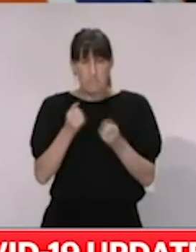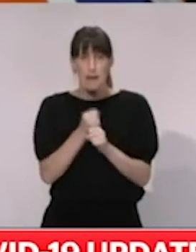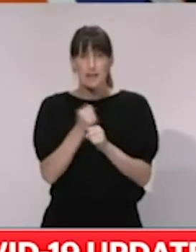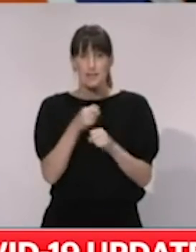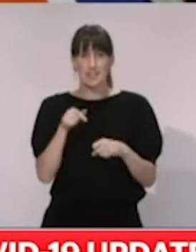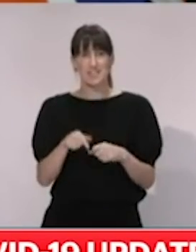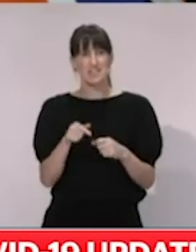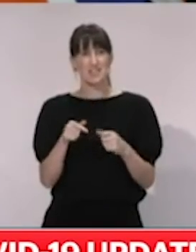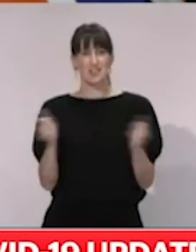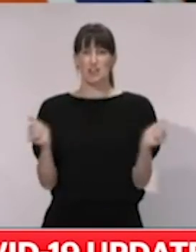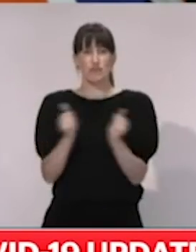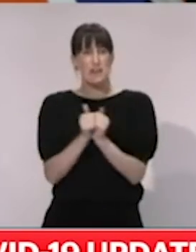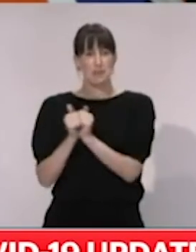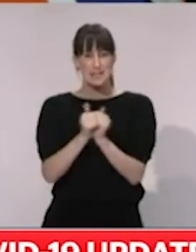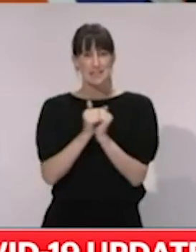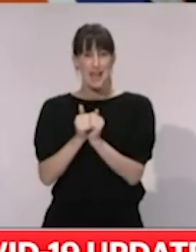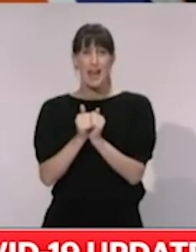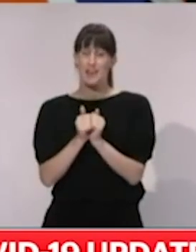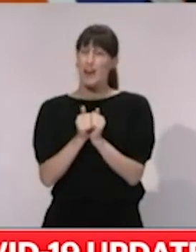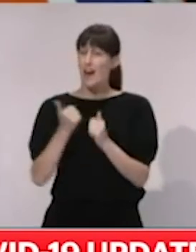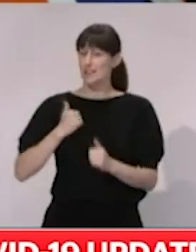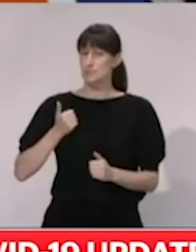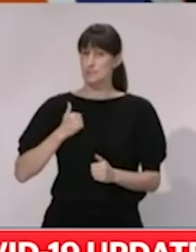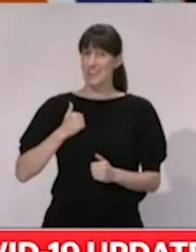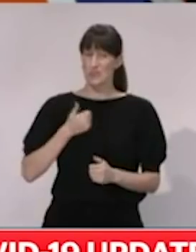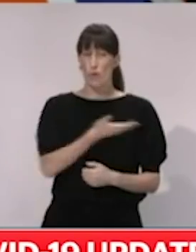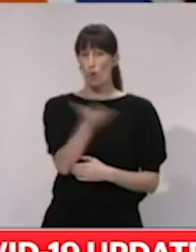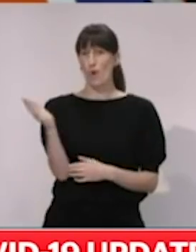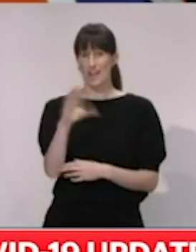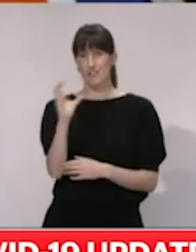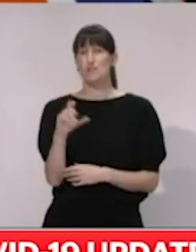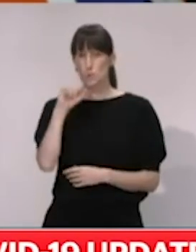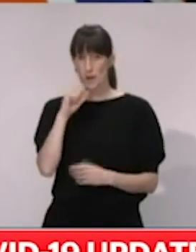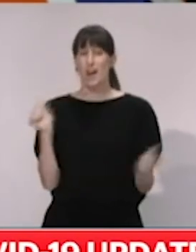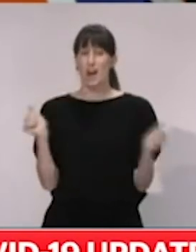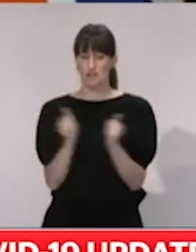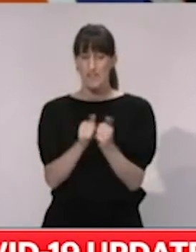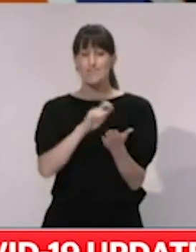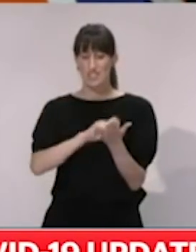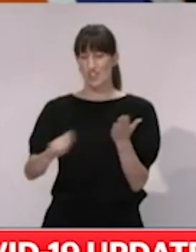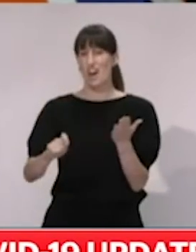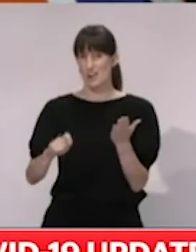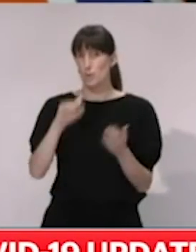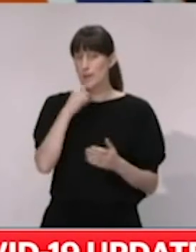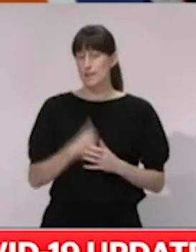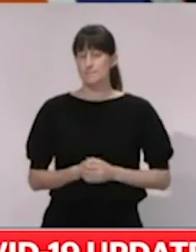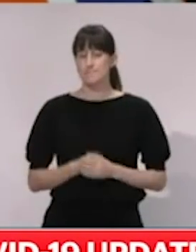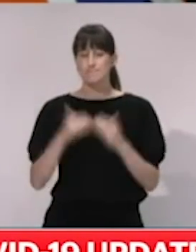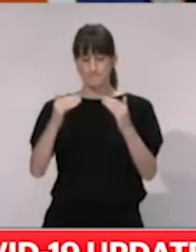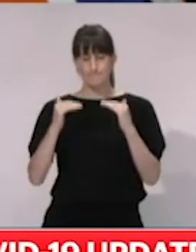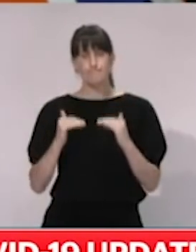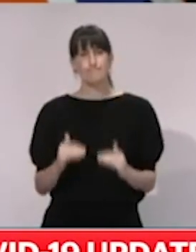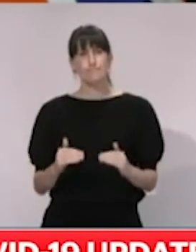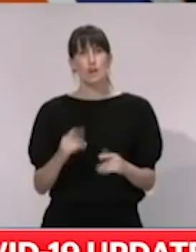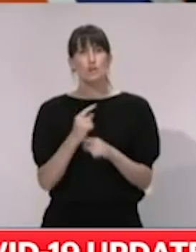is expected to be adopted unanimously. And finally, I want to talk briefly on church and faith-based gatherings.